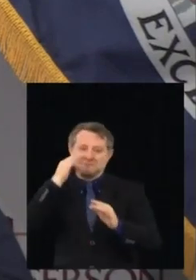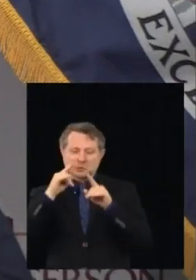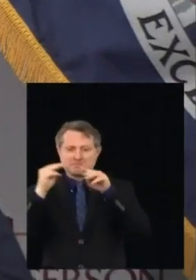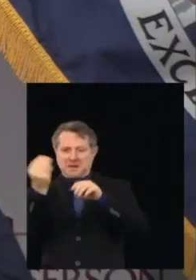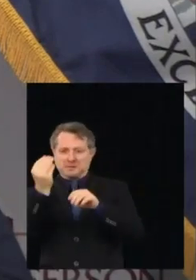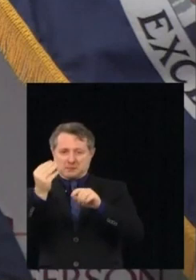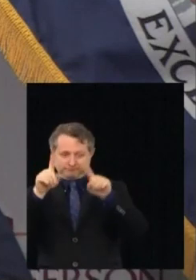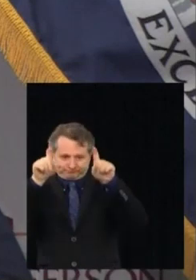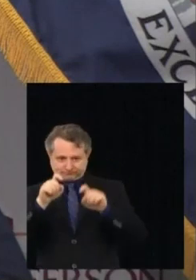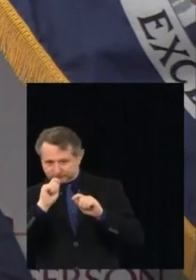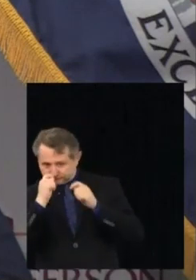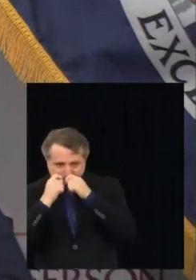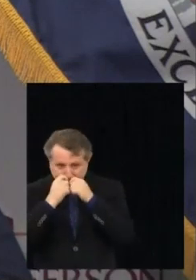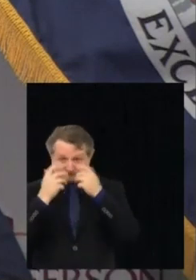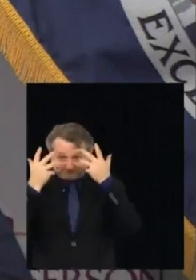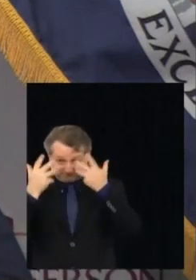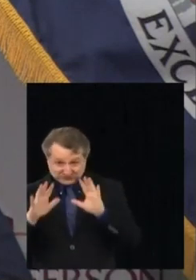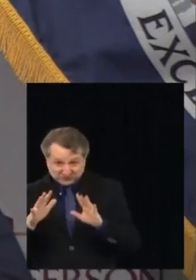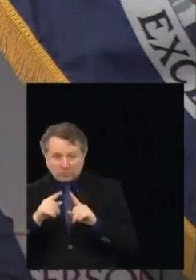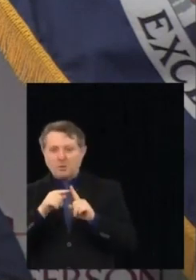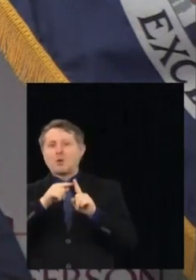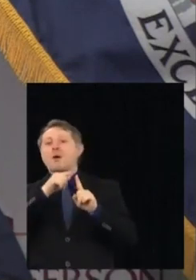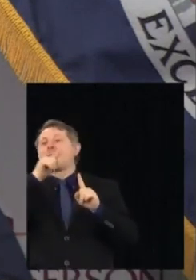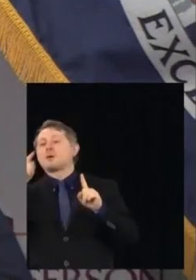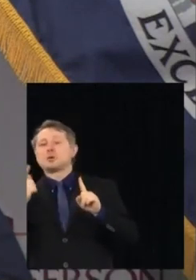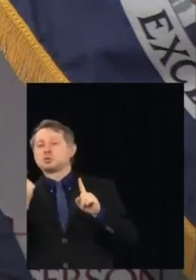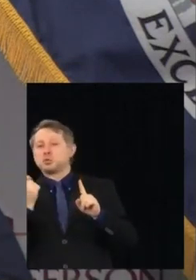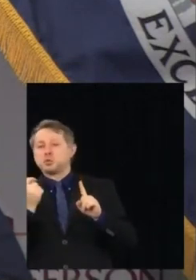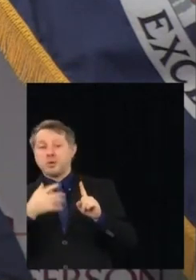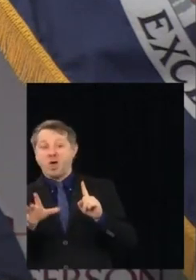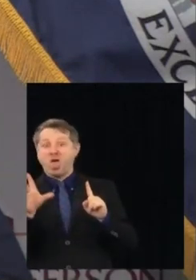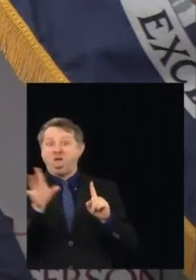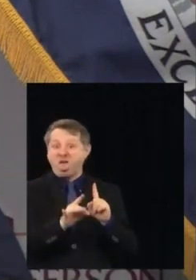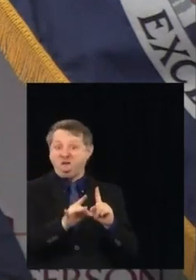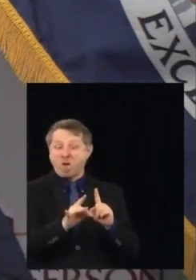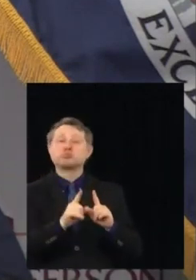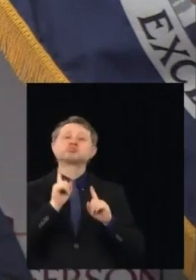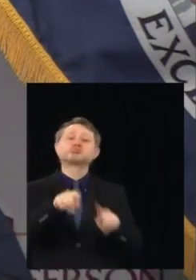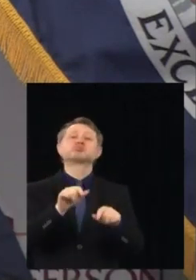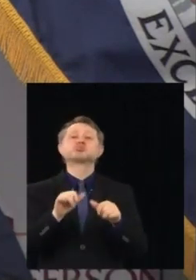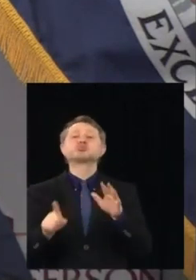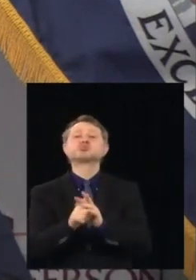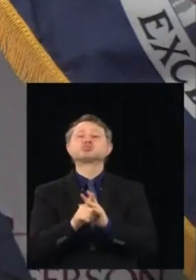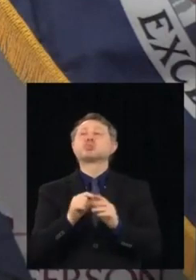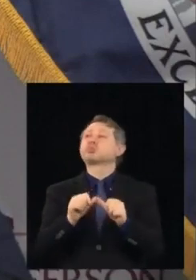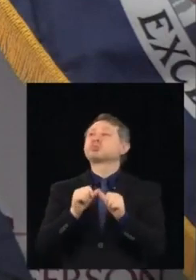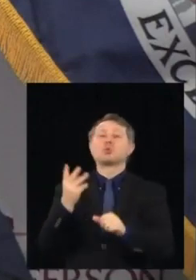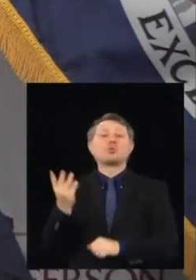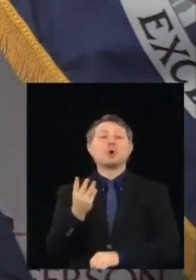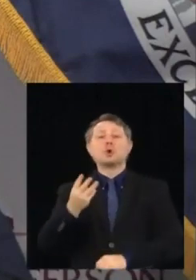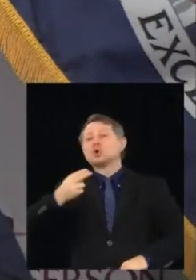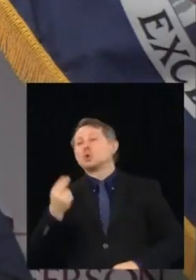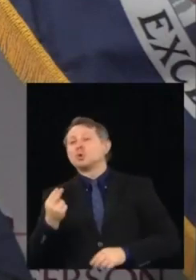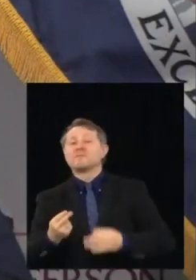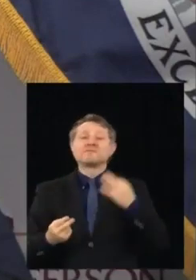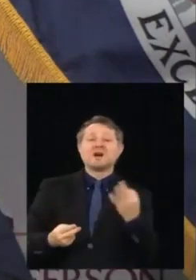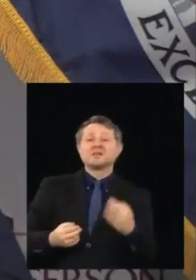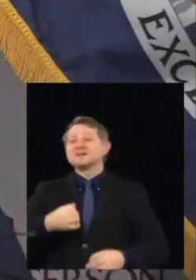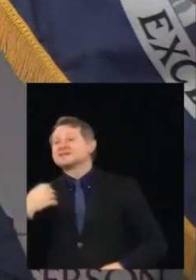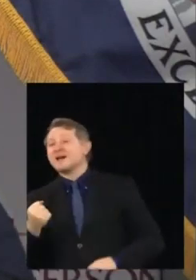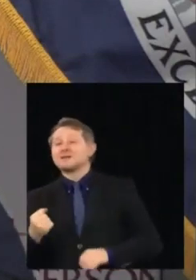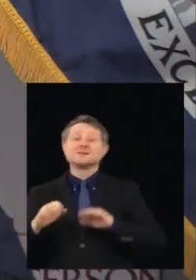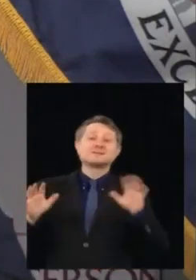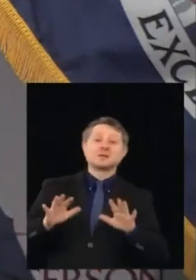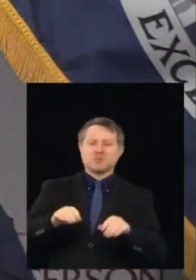somebody could get infected Tuesday and go to work Tuesday, Wednesday, Thursday, Friday, Saturday, Sunday, and infect people.